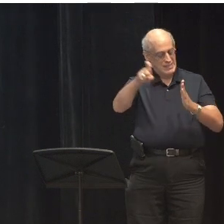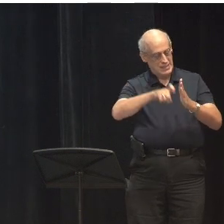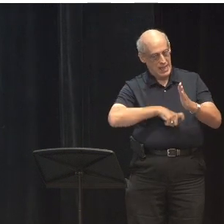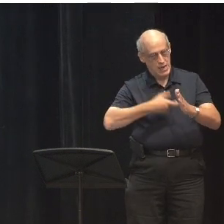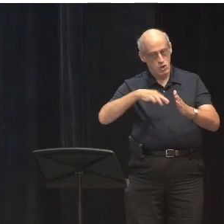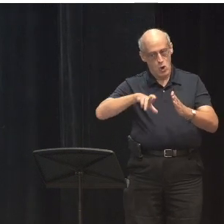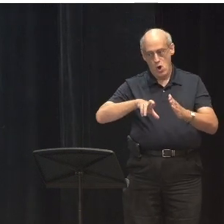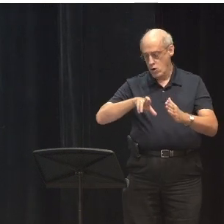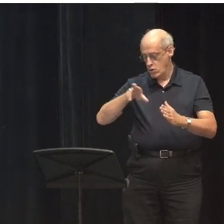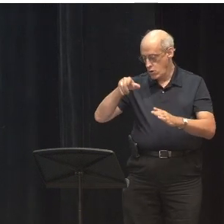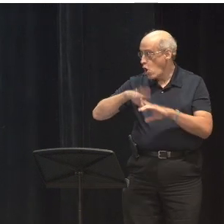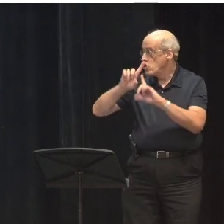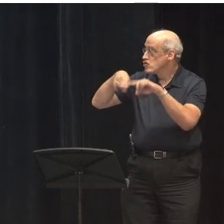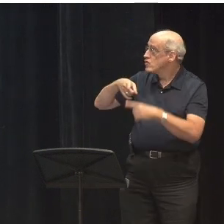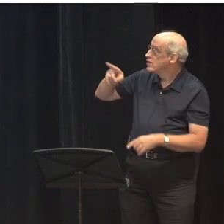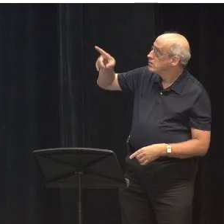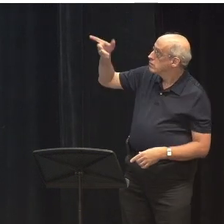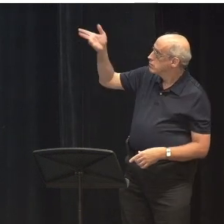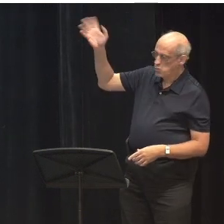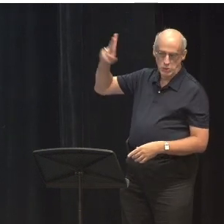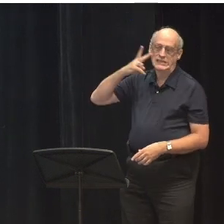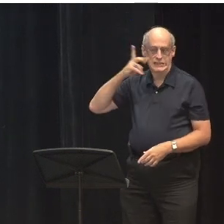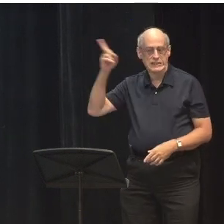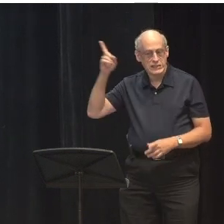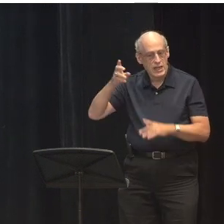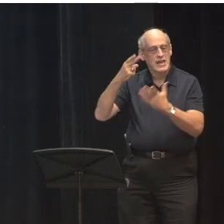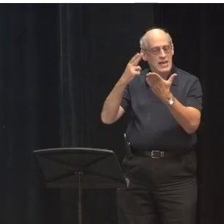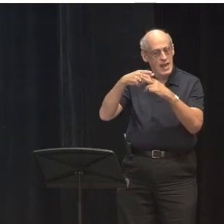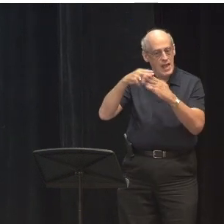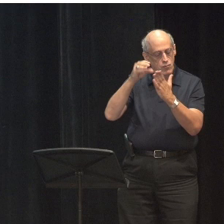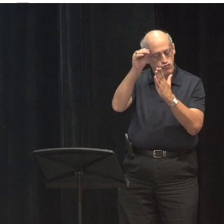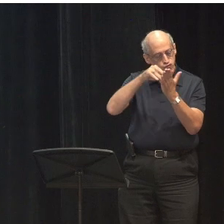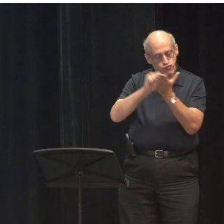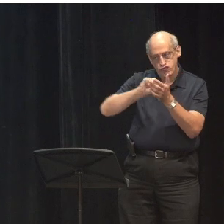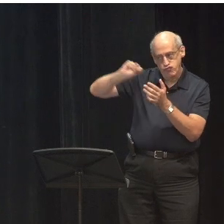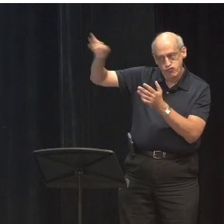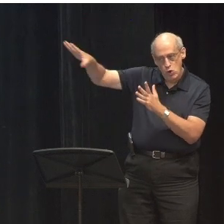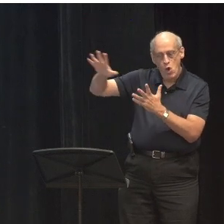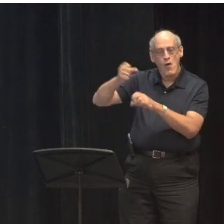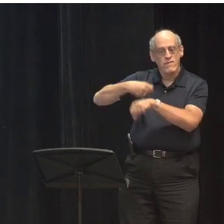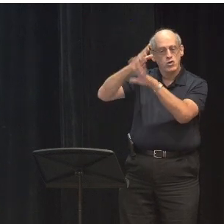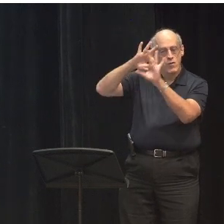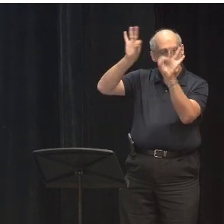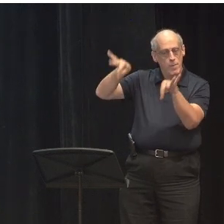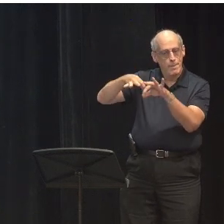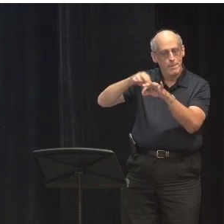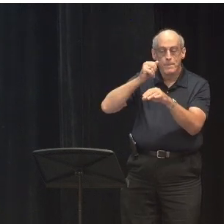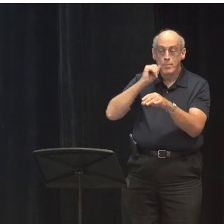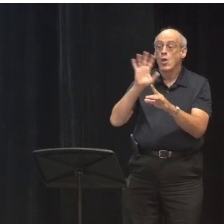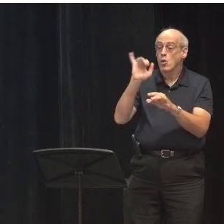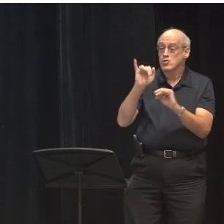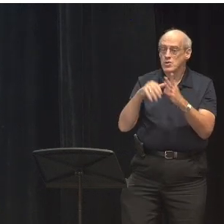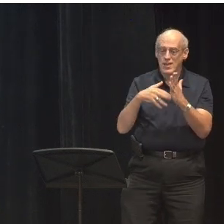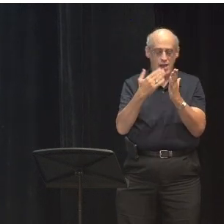the QR code on the screen and submit your name to the virtual form. You may also visit